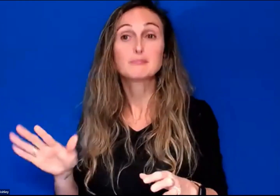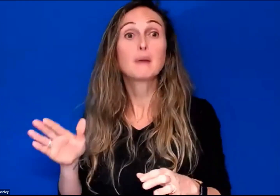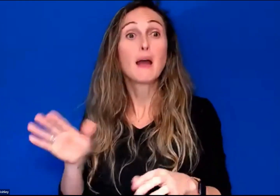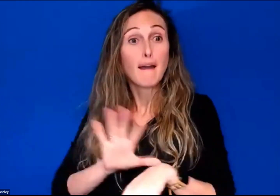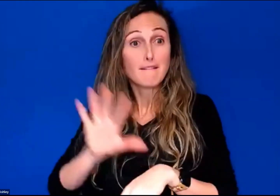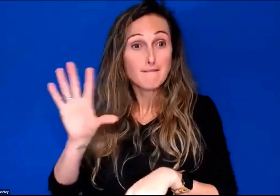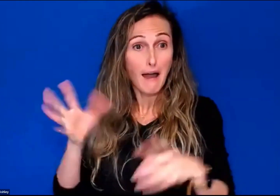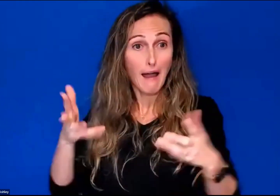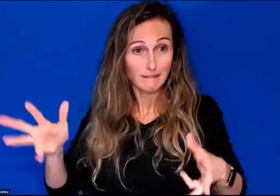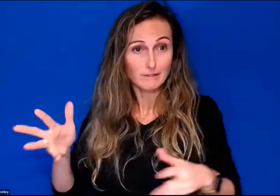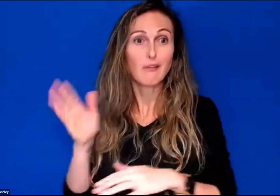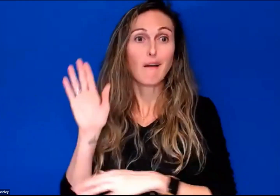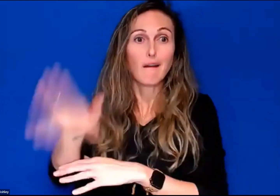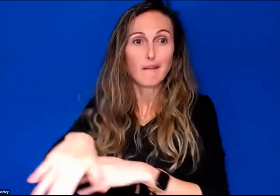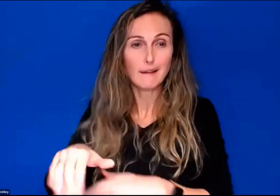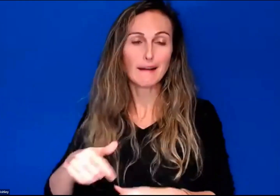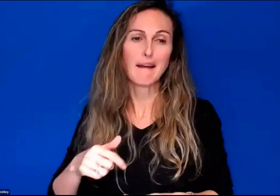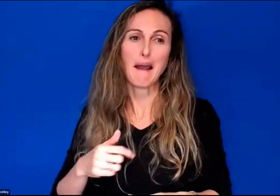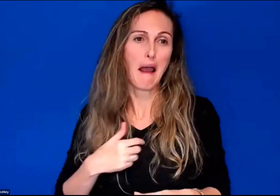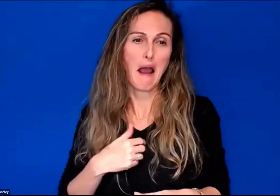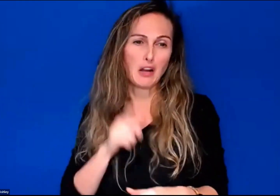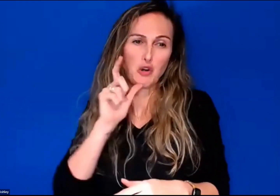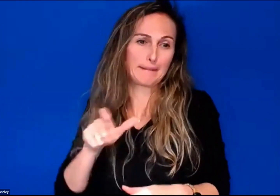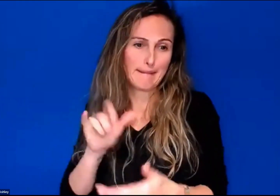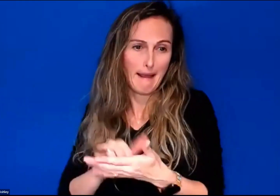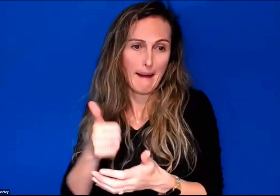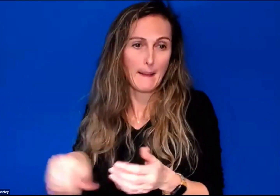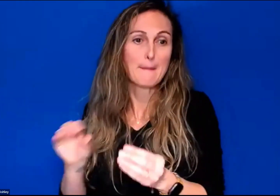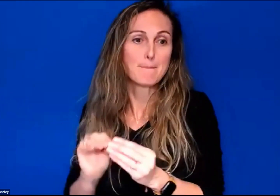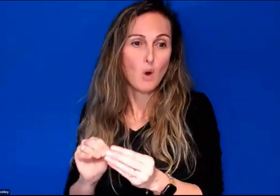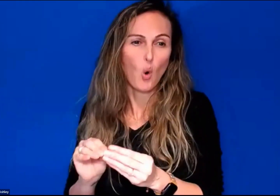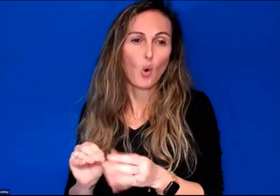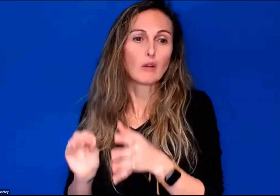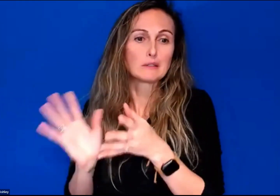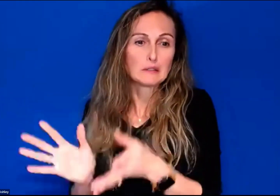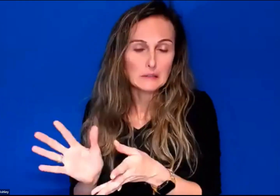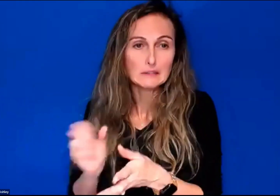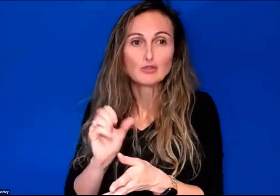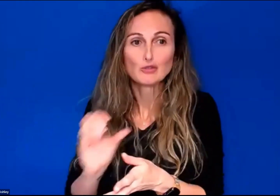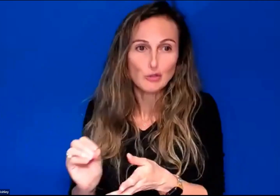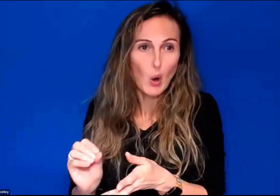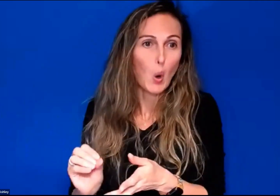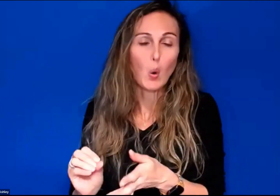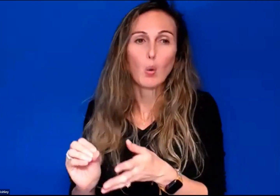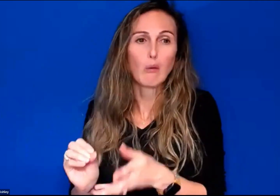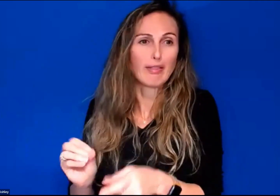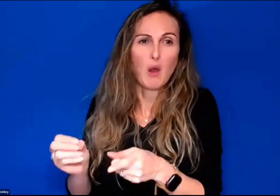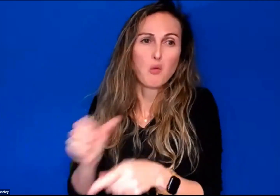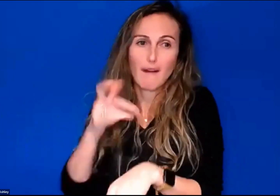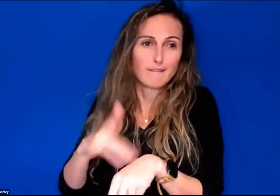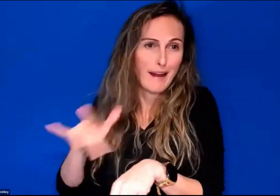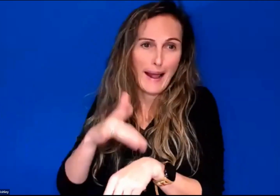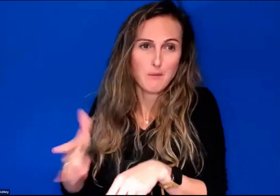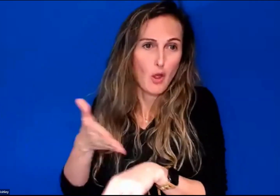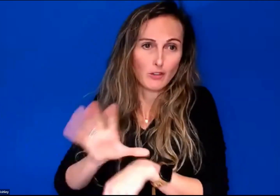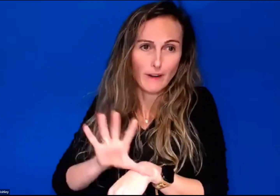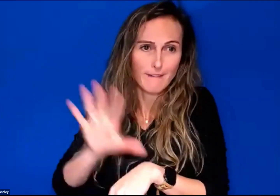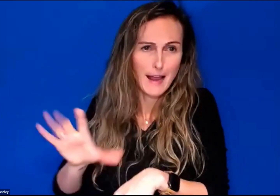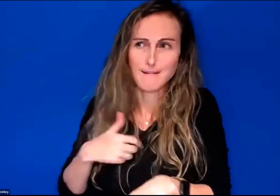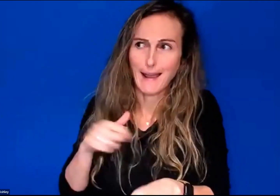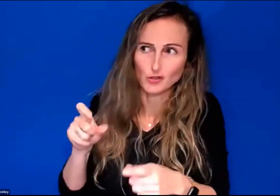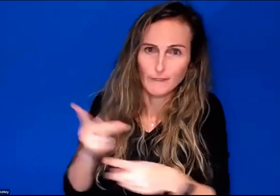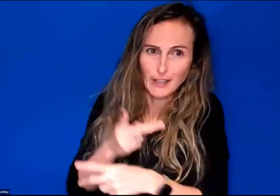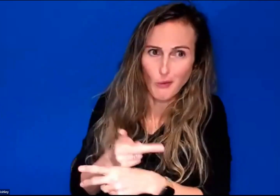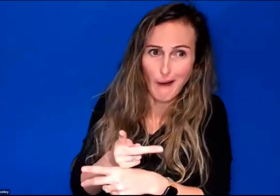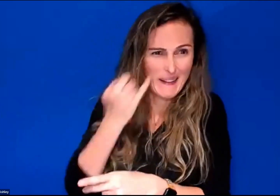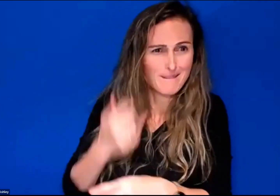well, I mean, they aren't here anymore. So I kind of had to try to figure out how to do certain things, like